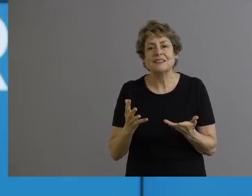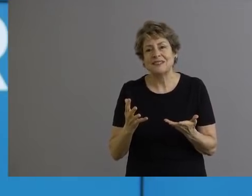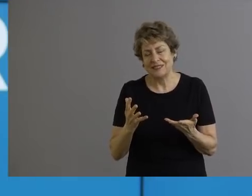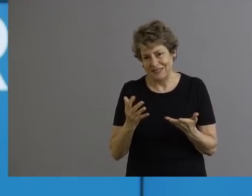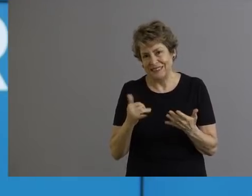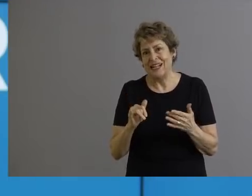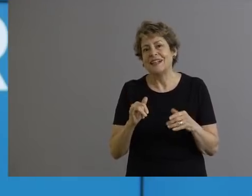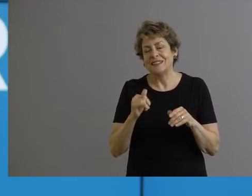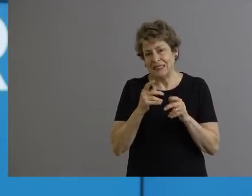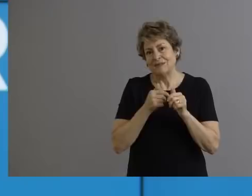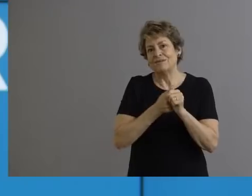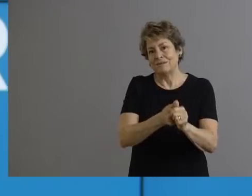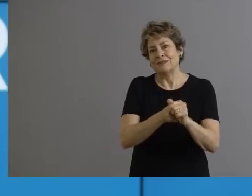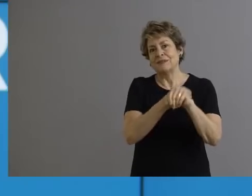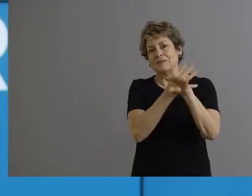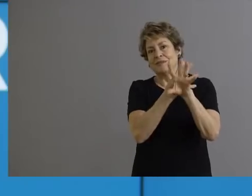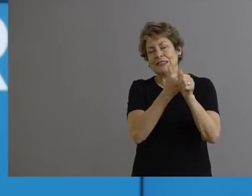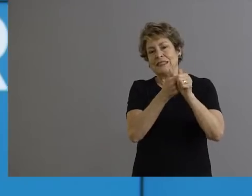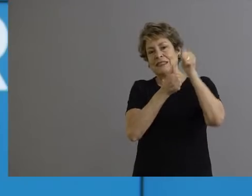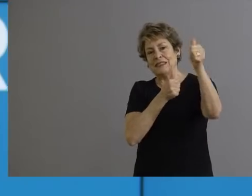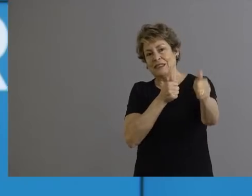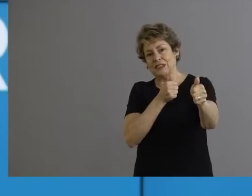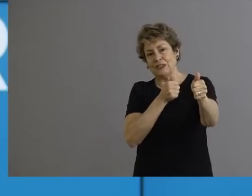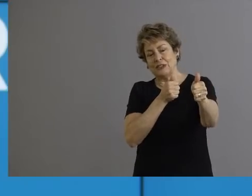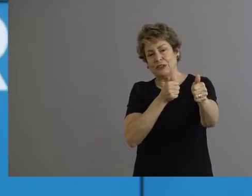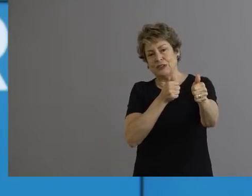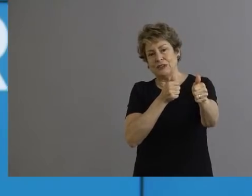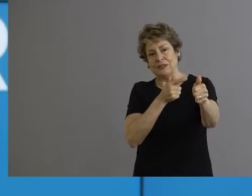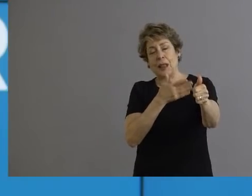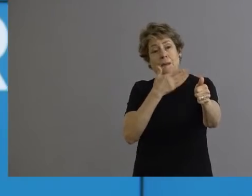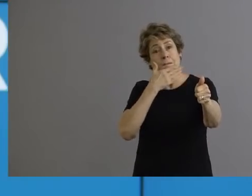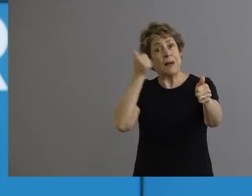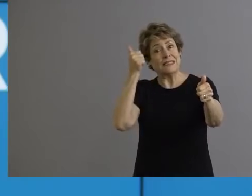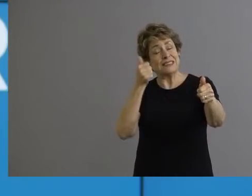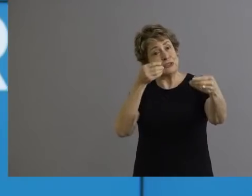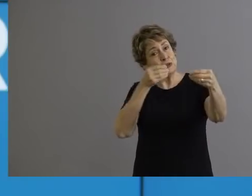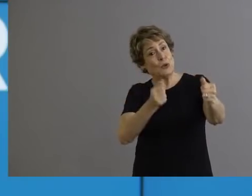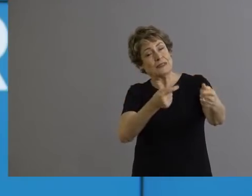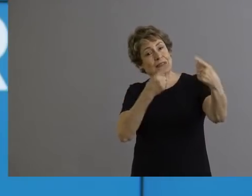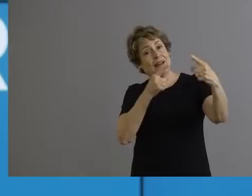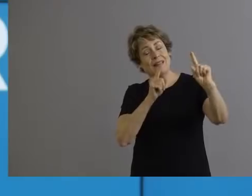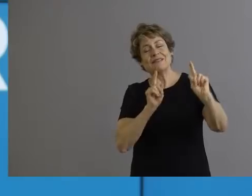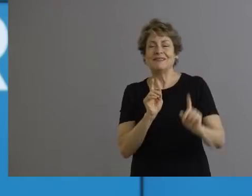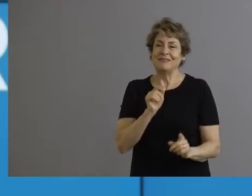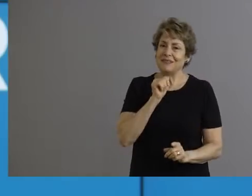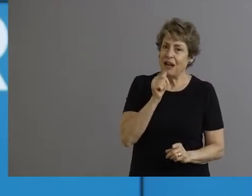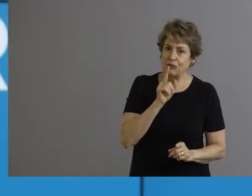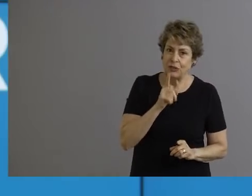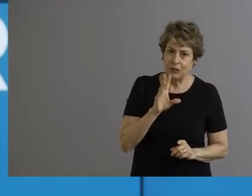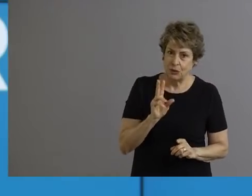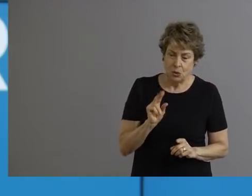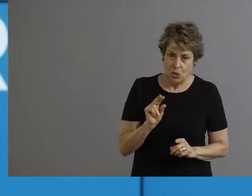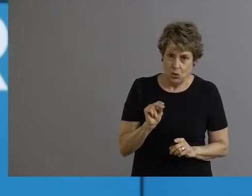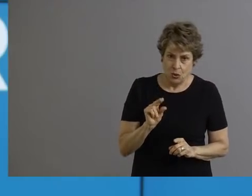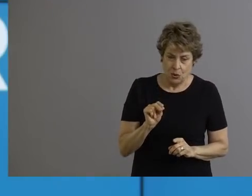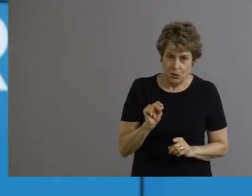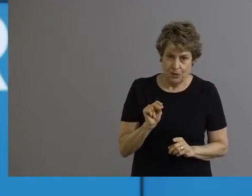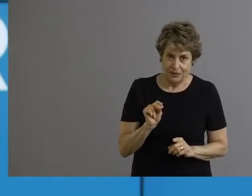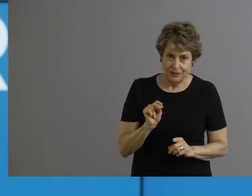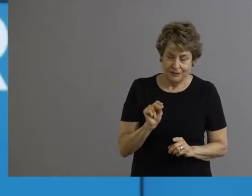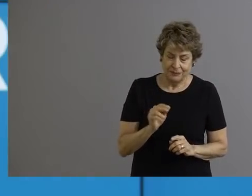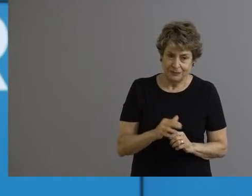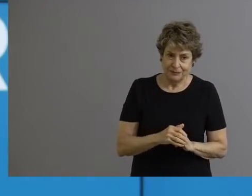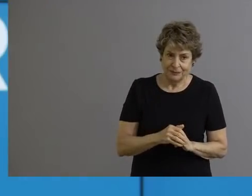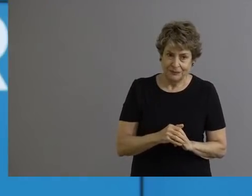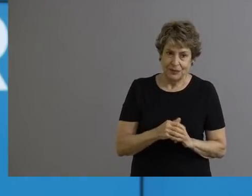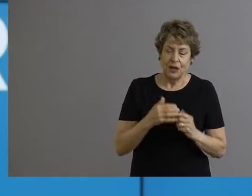to maintain an objective that we want a child to be smarter at the end of a school day than when they